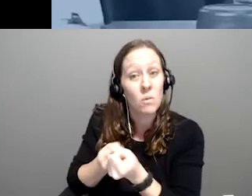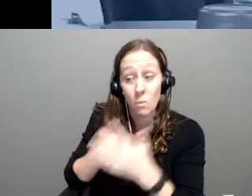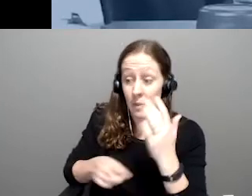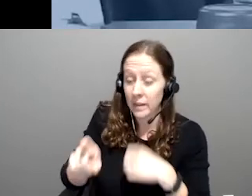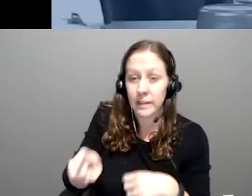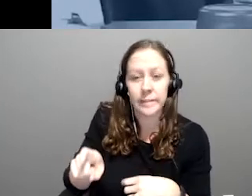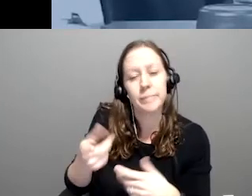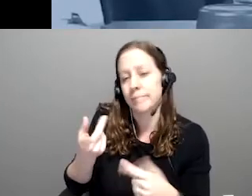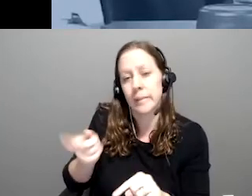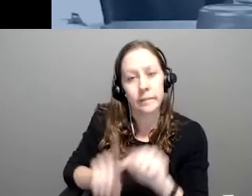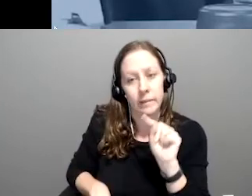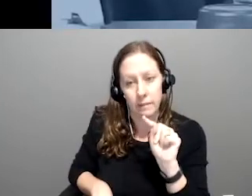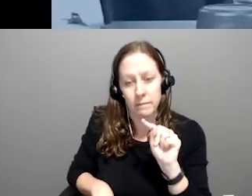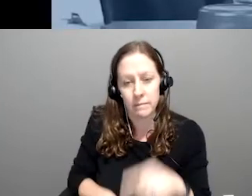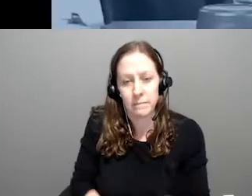needed.